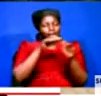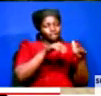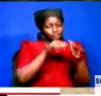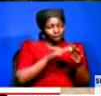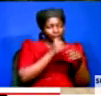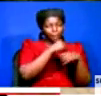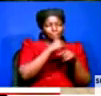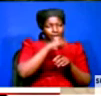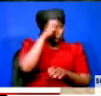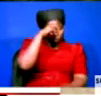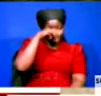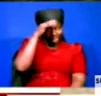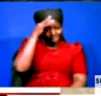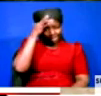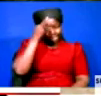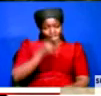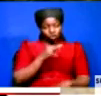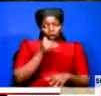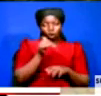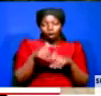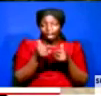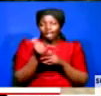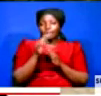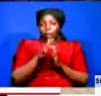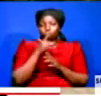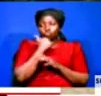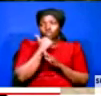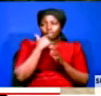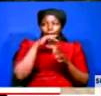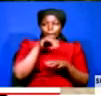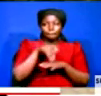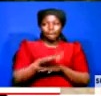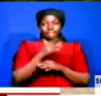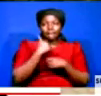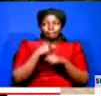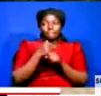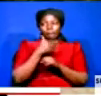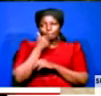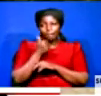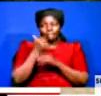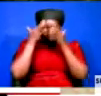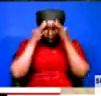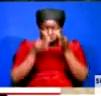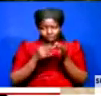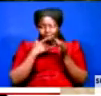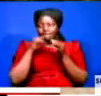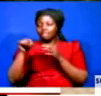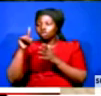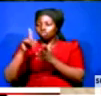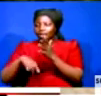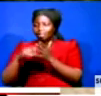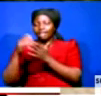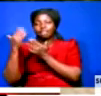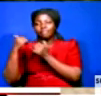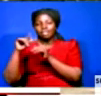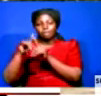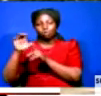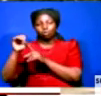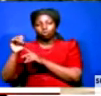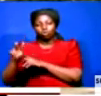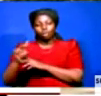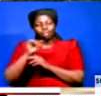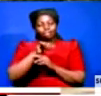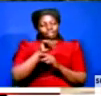decision, or whoever is planting, make informed decision and say, okay, this is what I expect as the amount of carbon, and this is the amount of what it translates to in terms of Kenyan